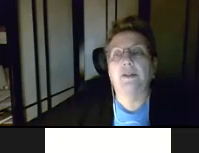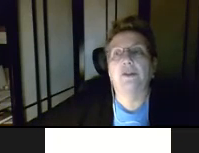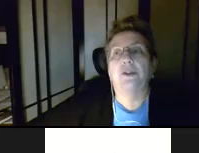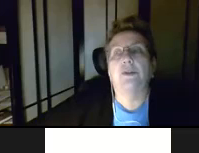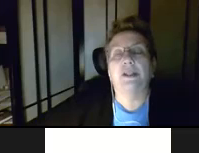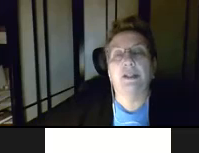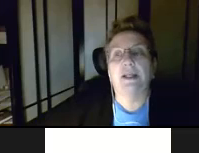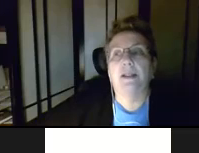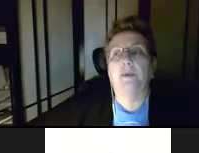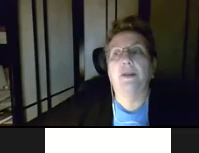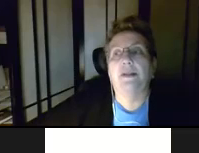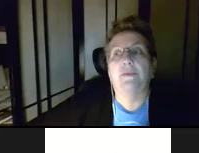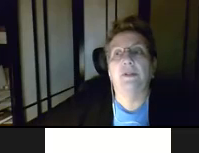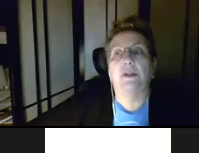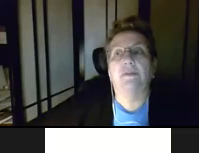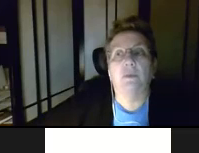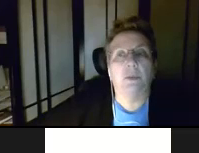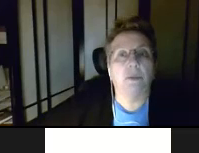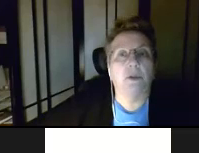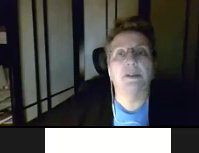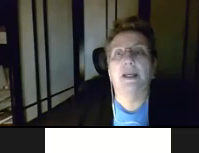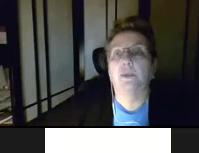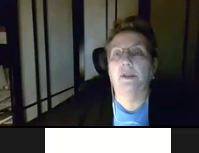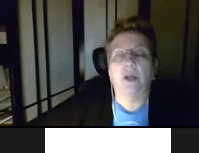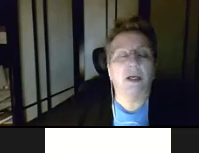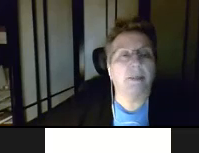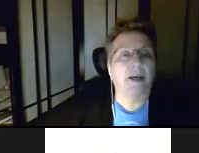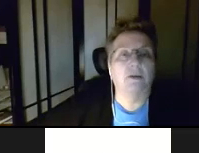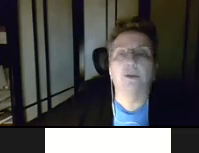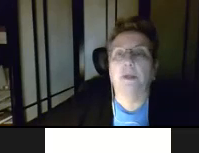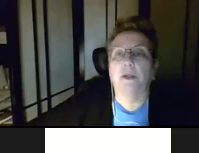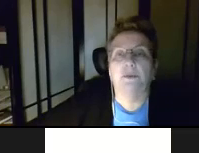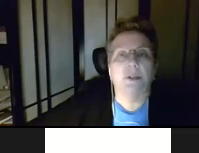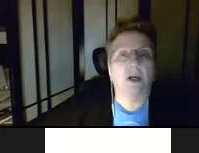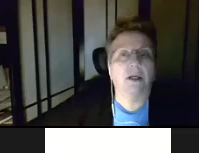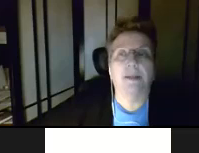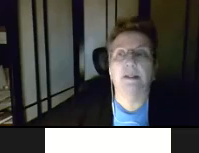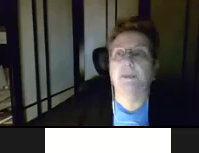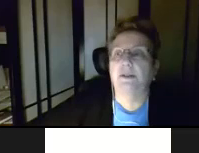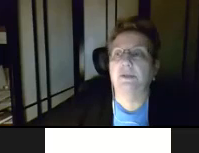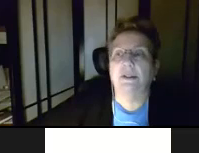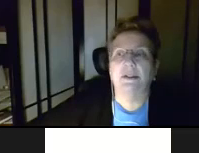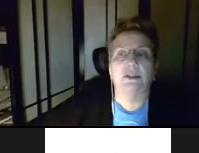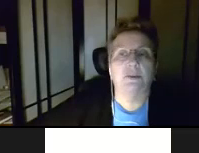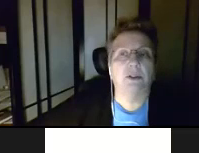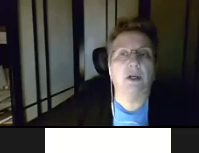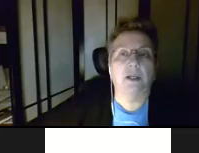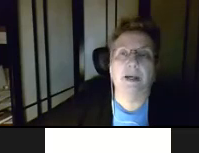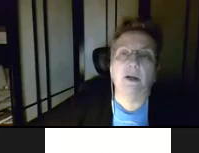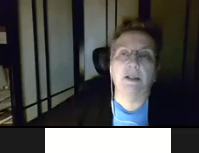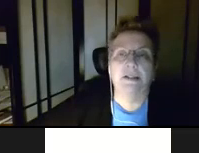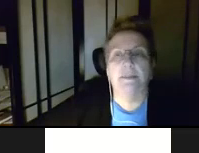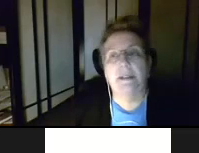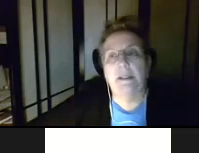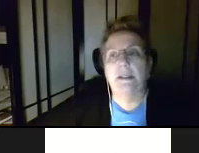them answers, to educate them on the difference of when we work together. We're talking about group homes, we're talking about sponsored residential, we're talking